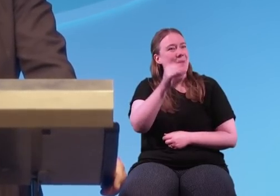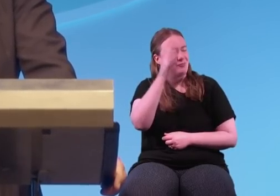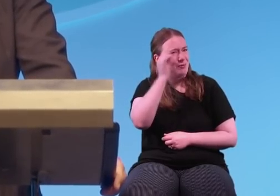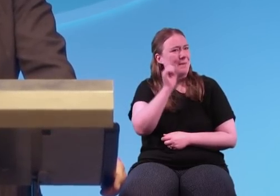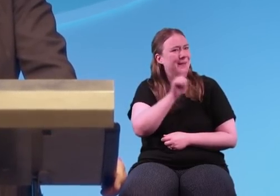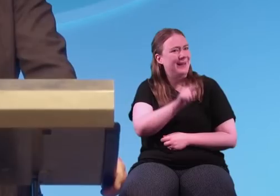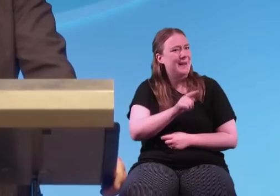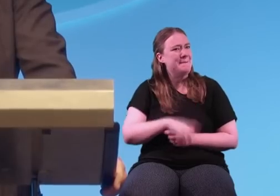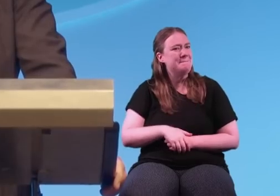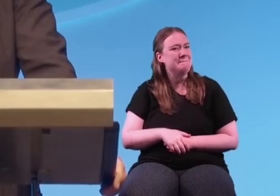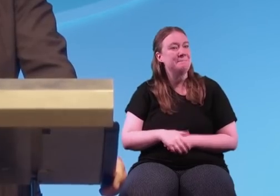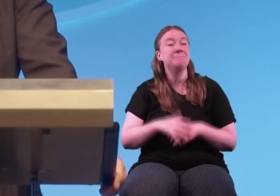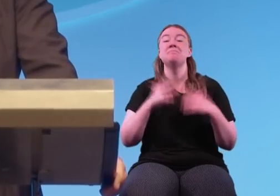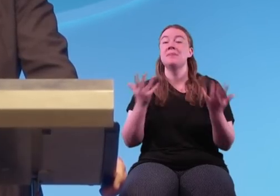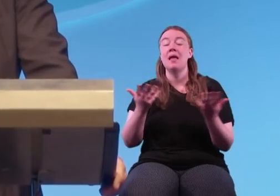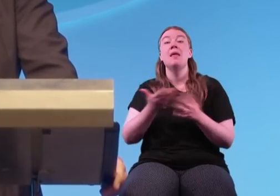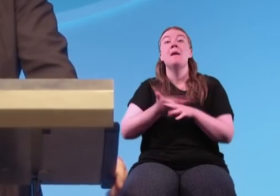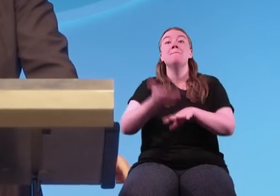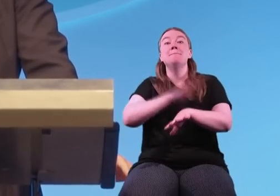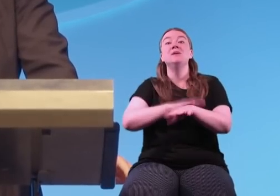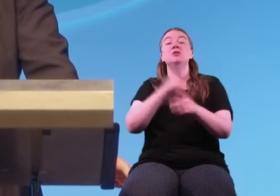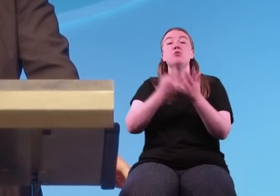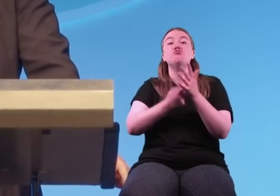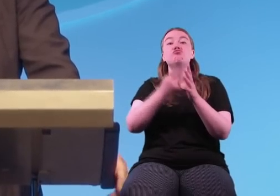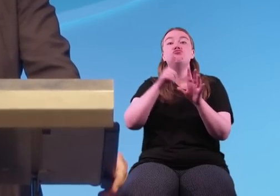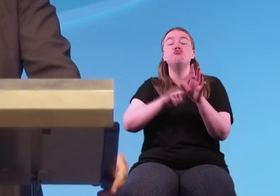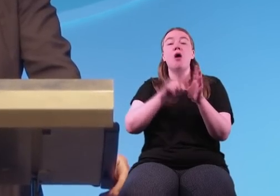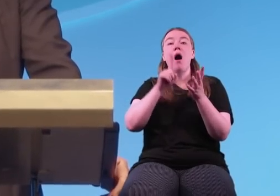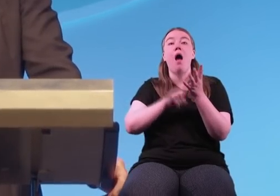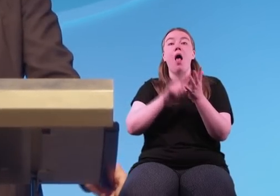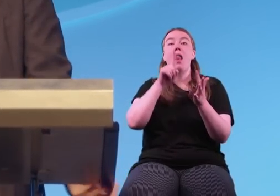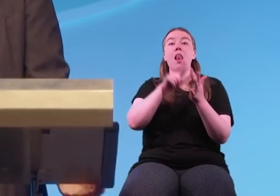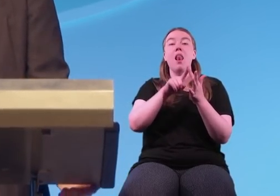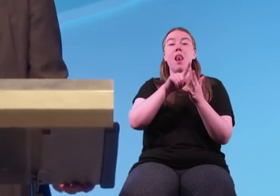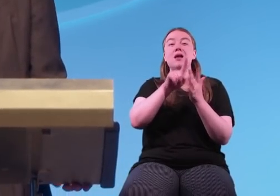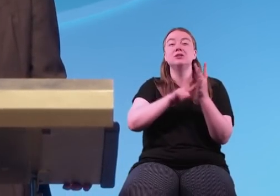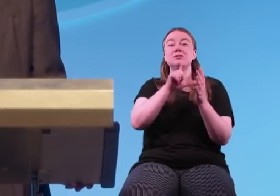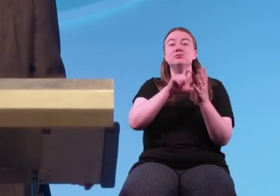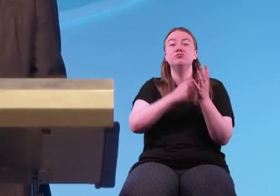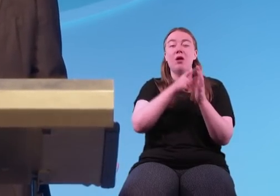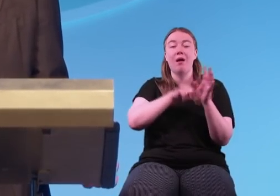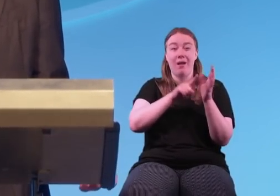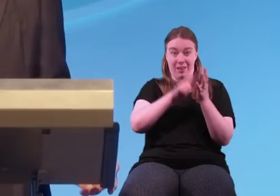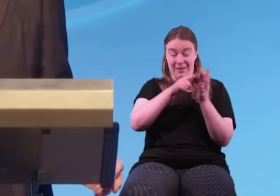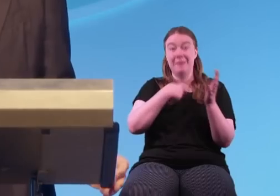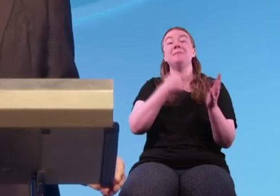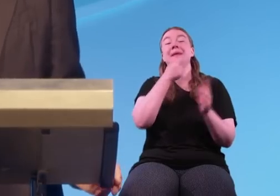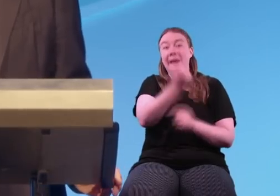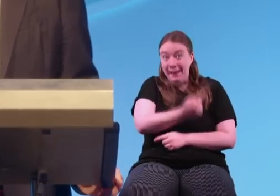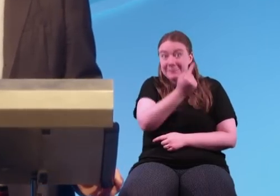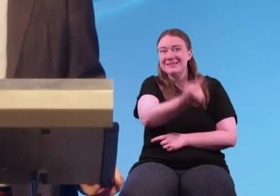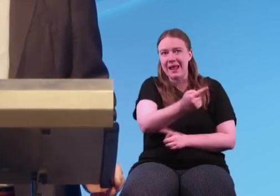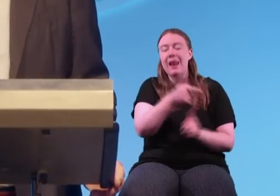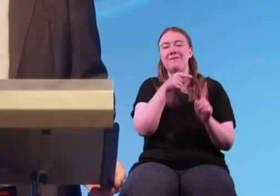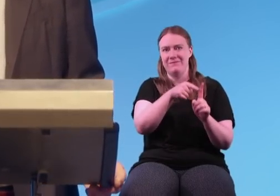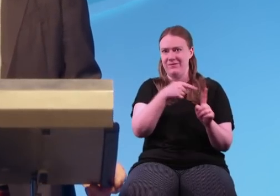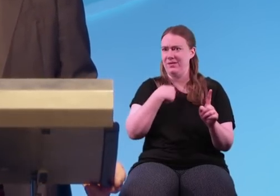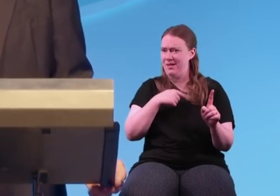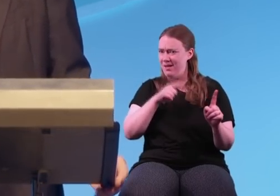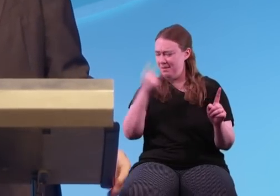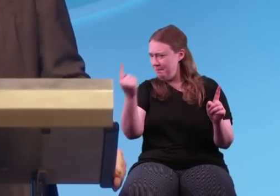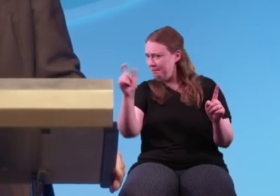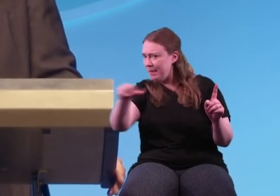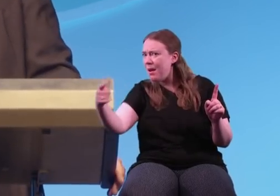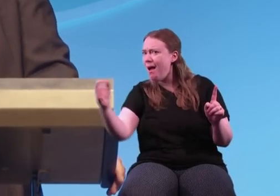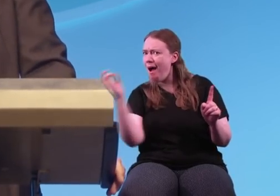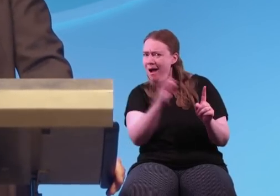But Bishop Ryle was very, very clear when he was approached on that basis many years ago. They said to him, what will happen when all of the